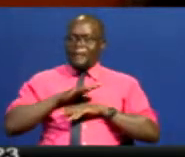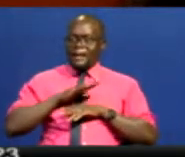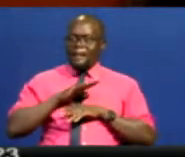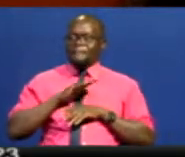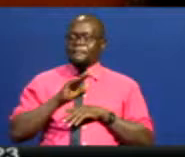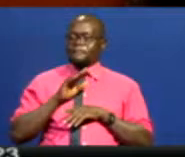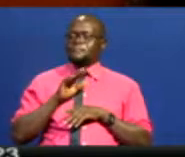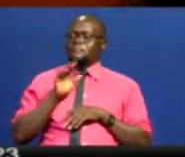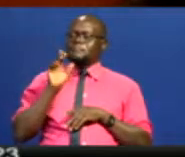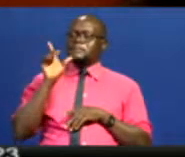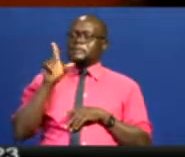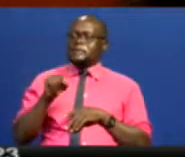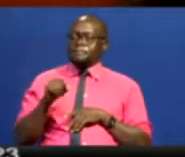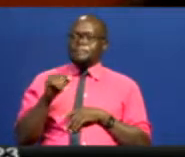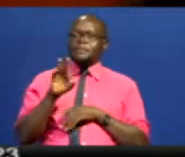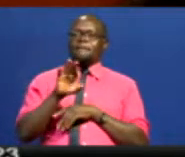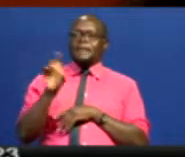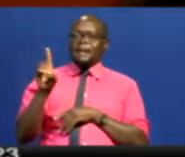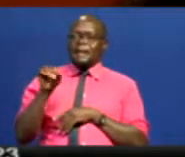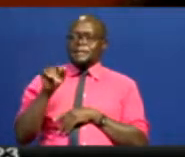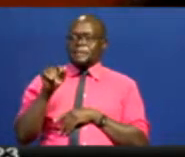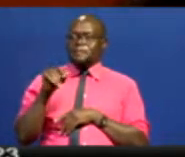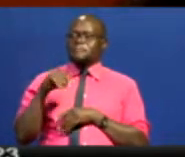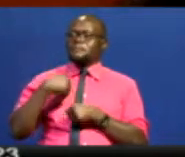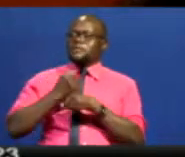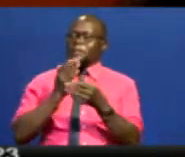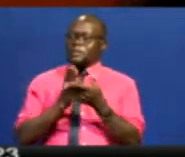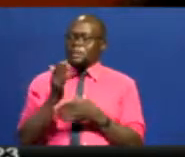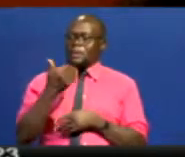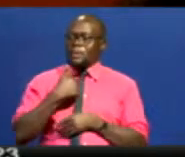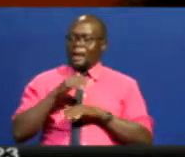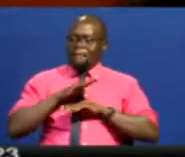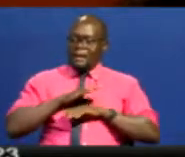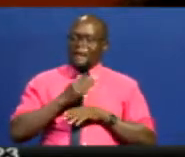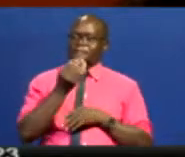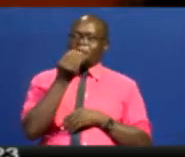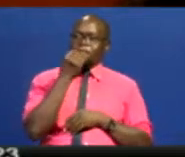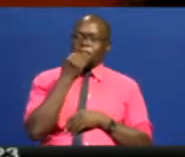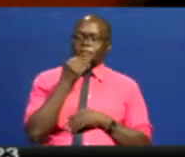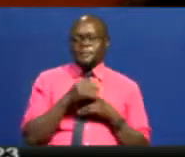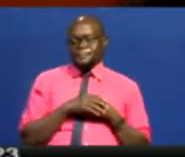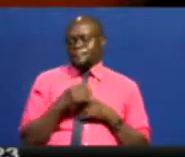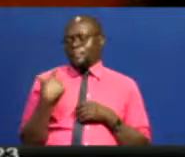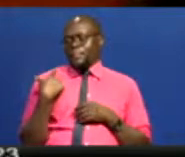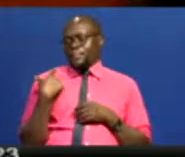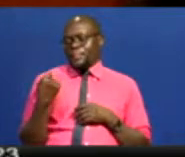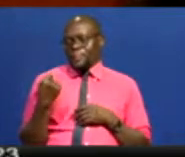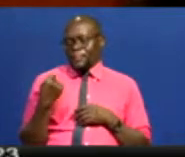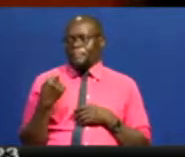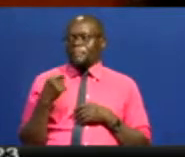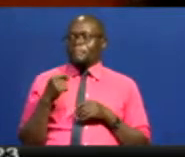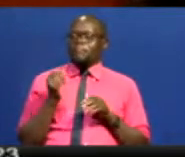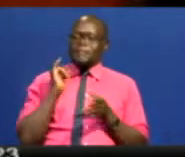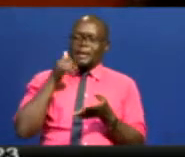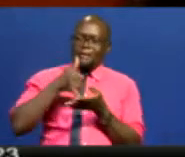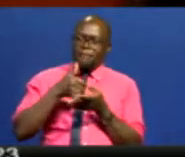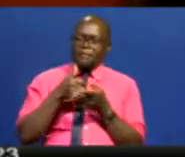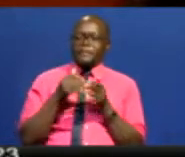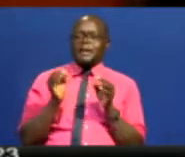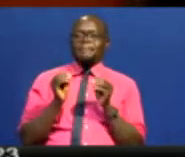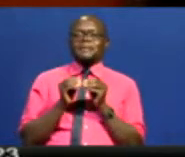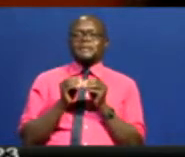subsidized fertilizers for our farmers to make sure that we have enough food. Recently, I attended a meeting in